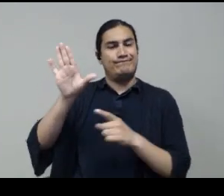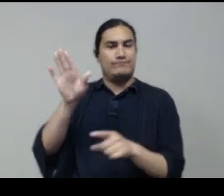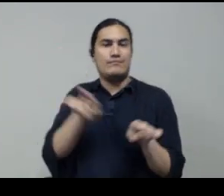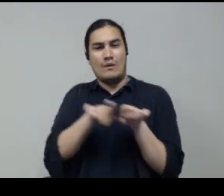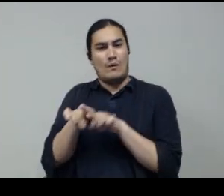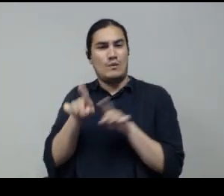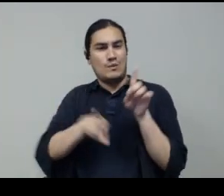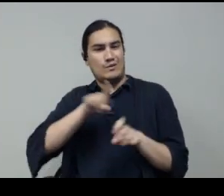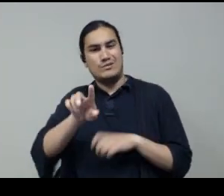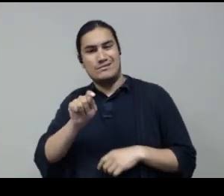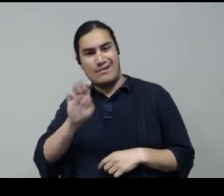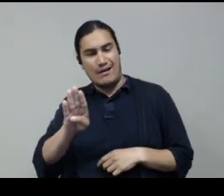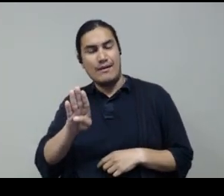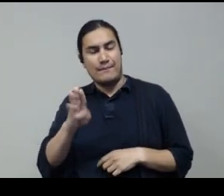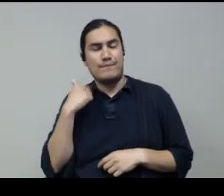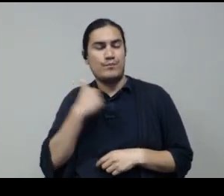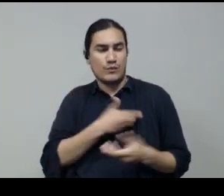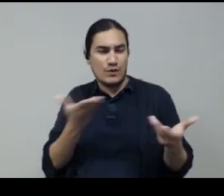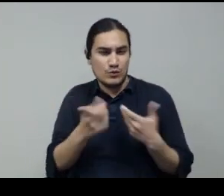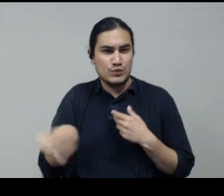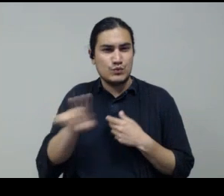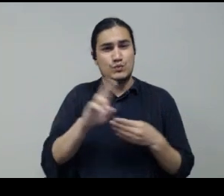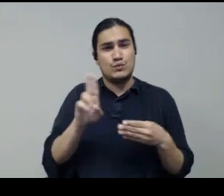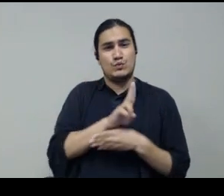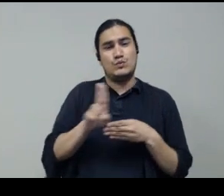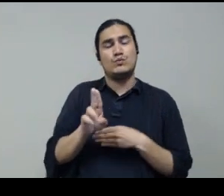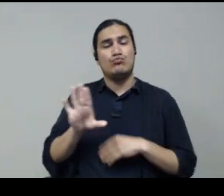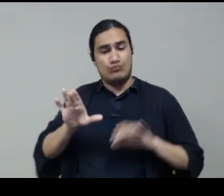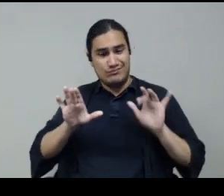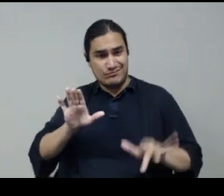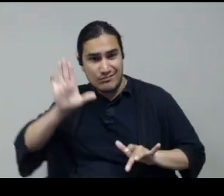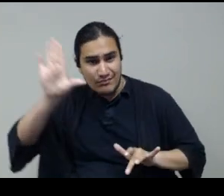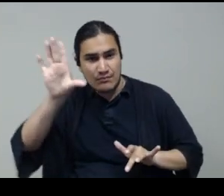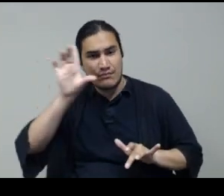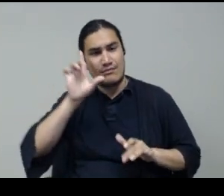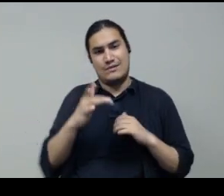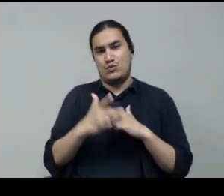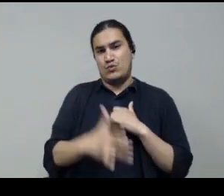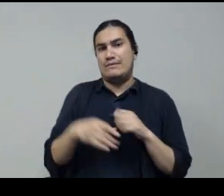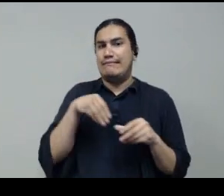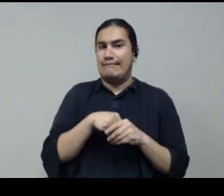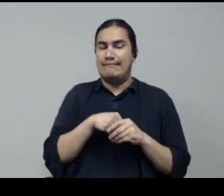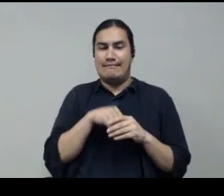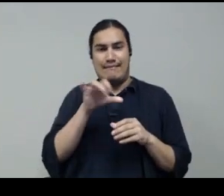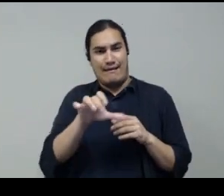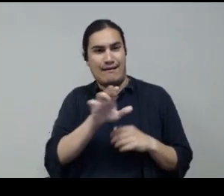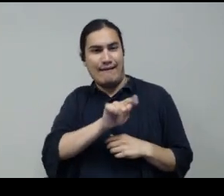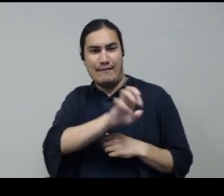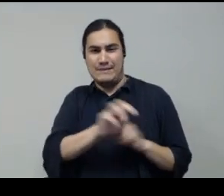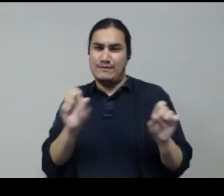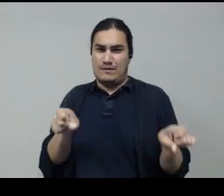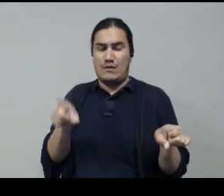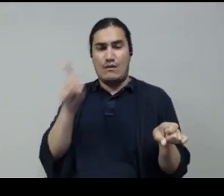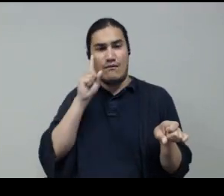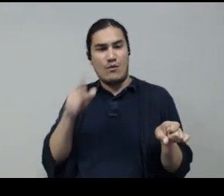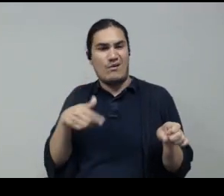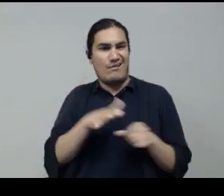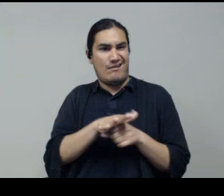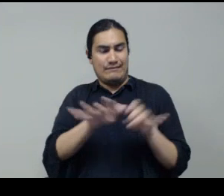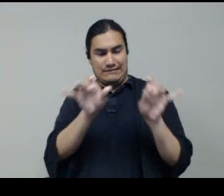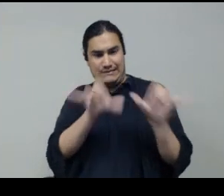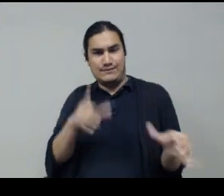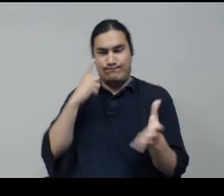tab. We encourage you to use the raise hand feature as early into the item as you can to give the system time to